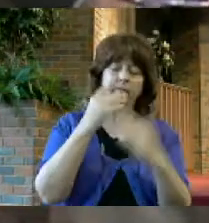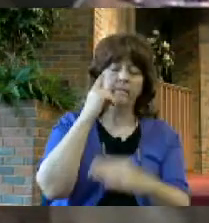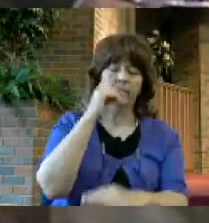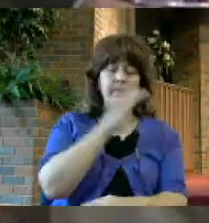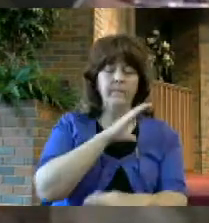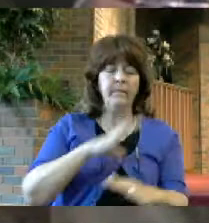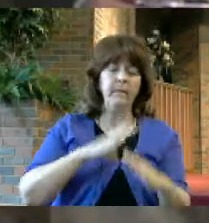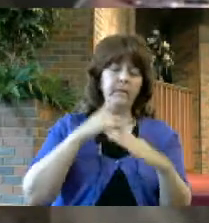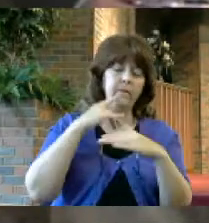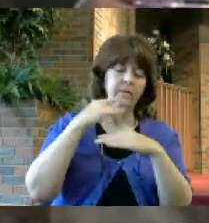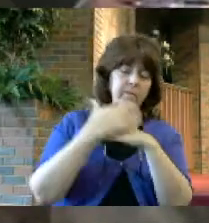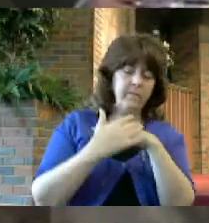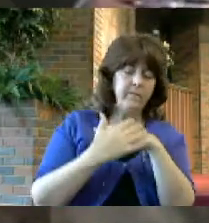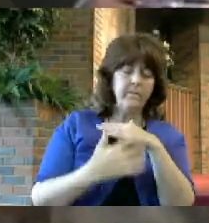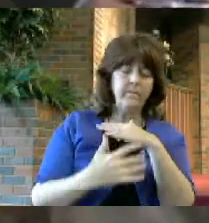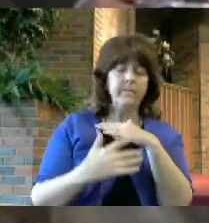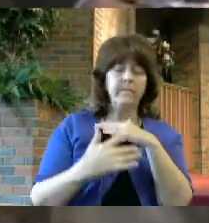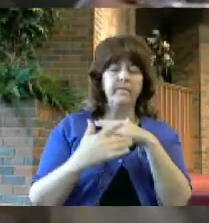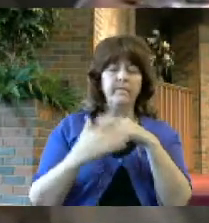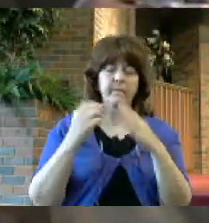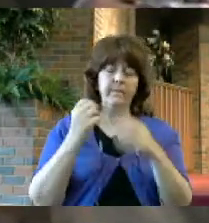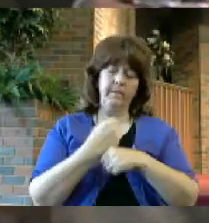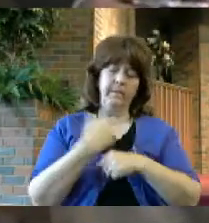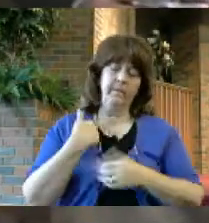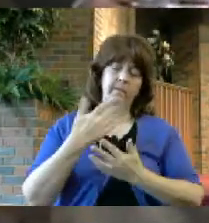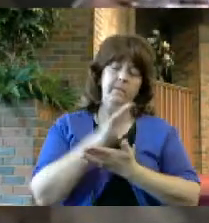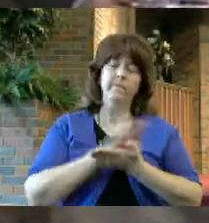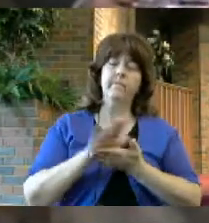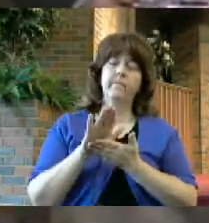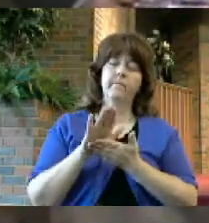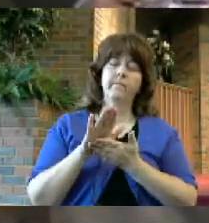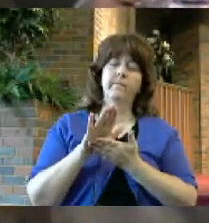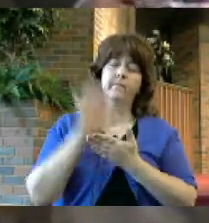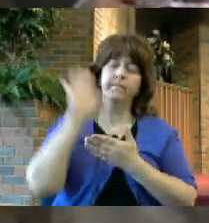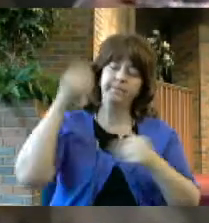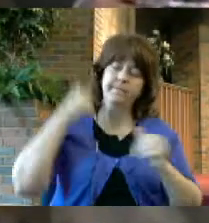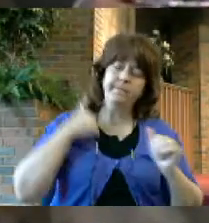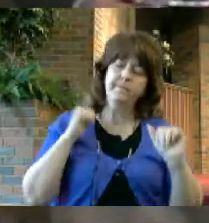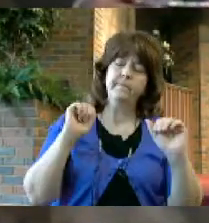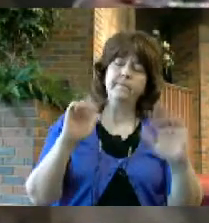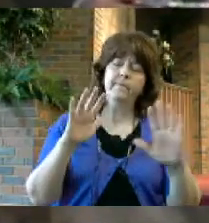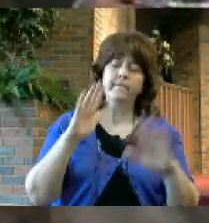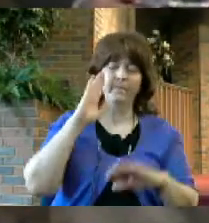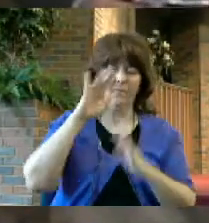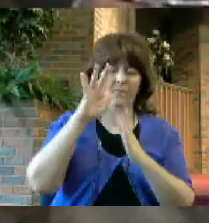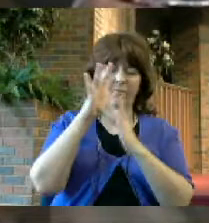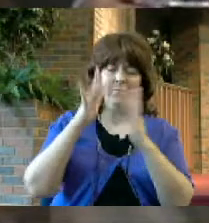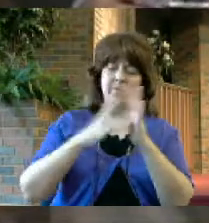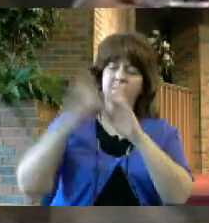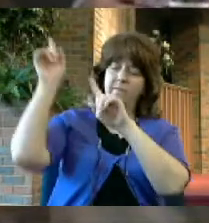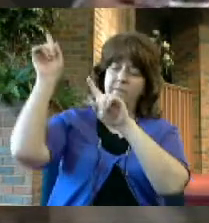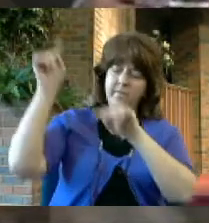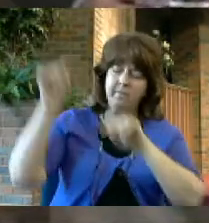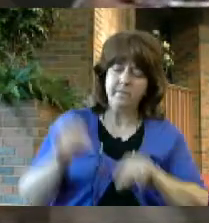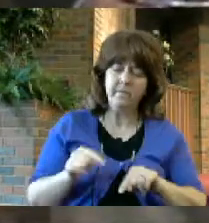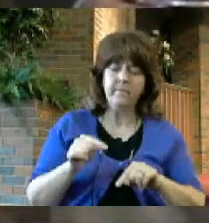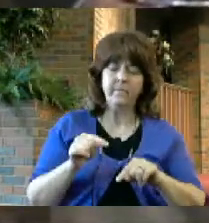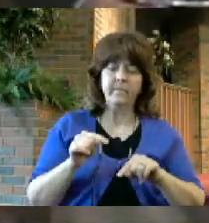us and makes us whole. We know that Jesus paid a debt that he did not owe. And he paid